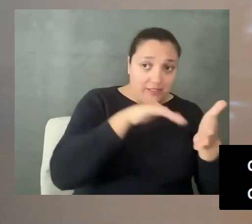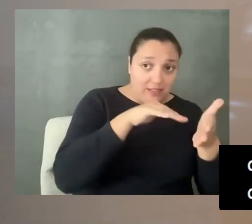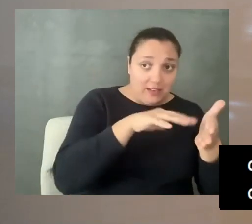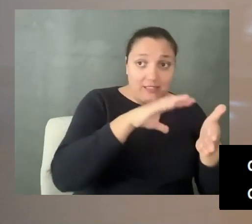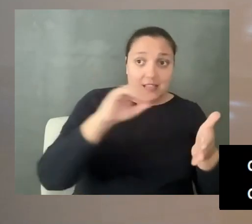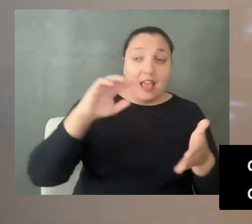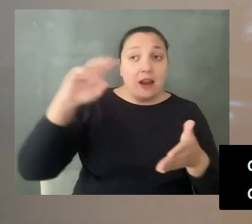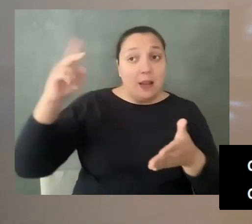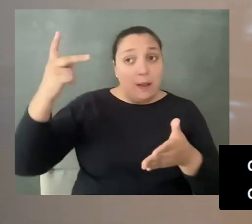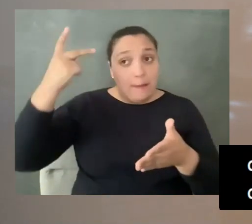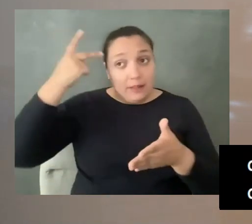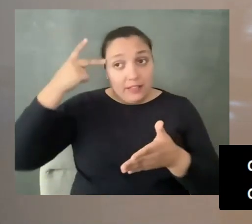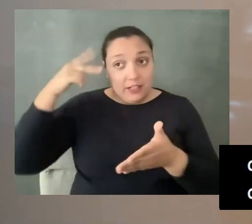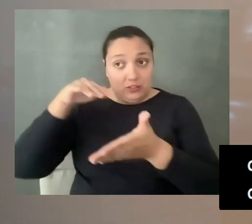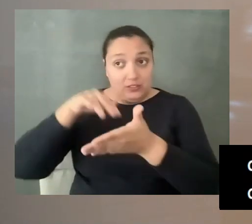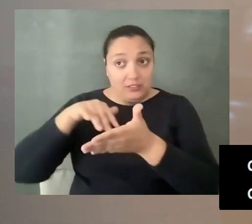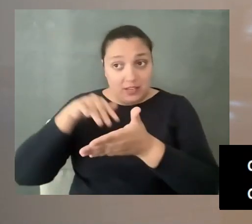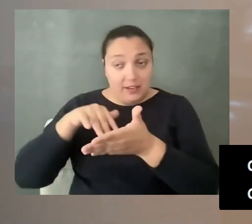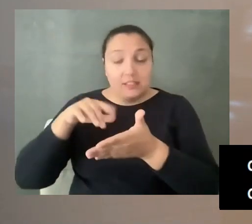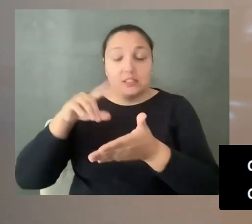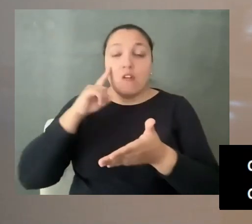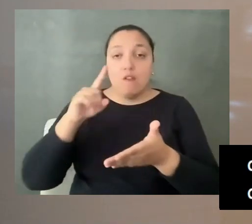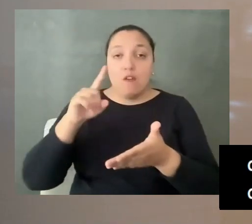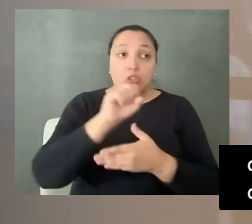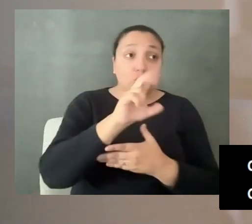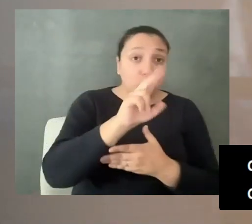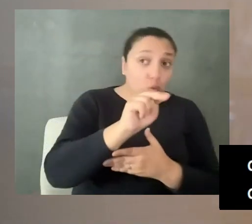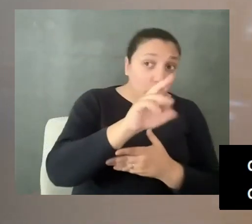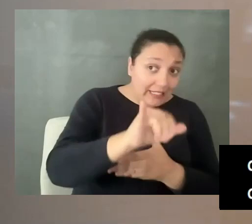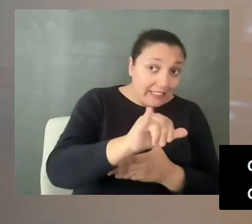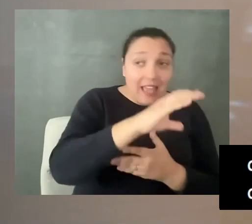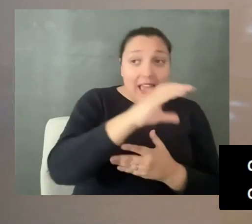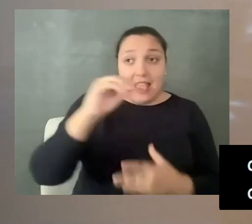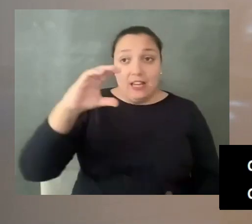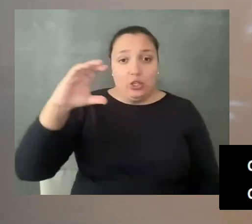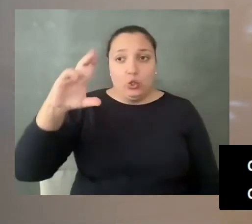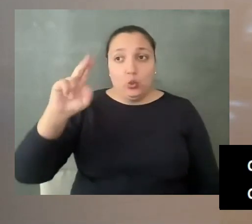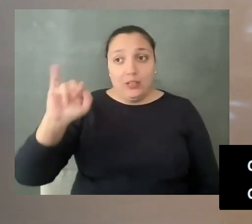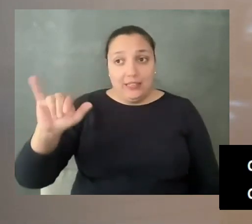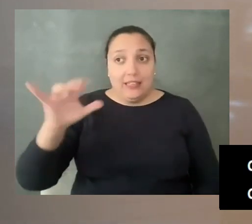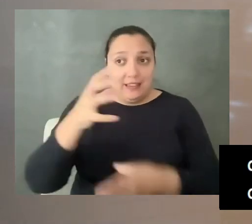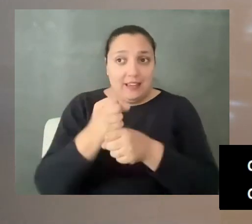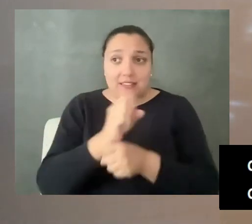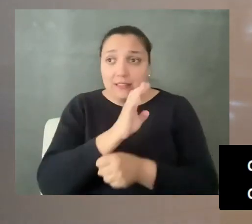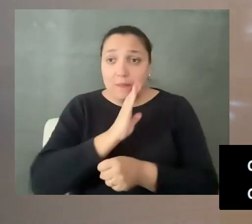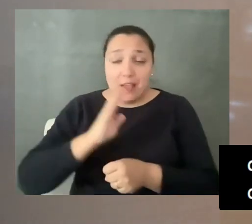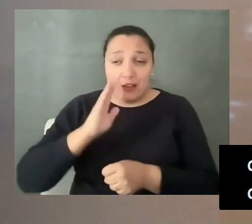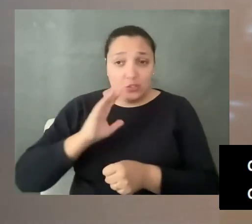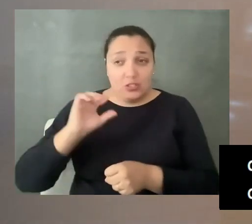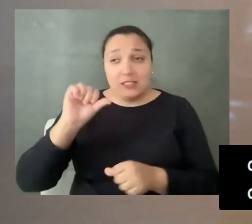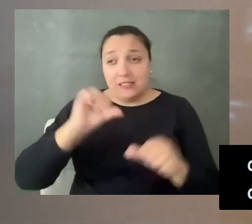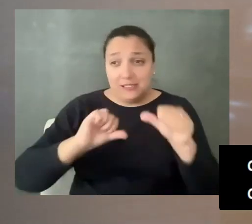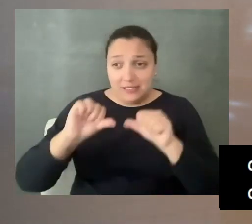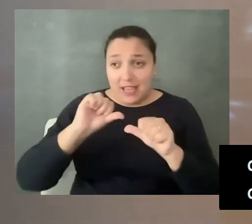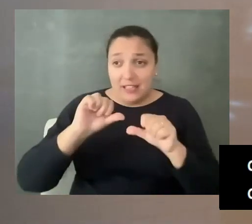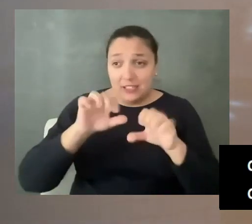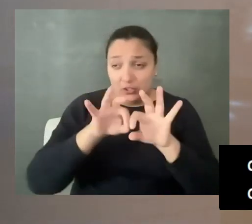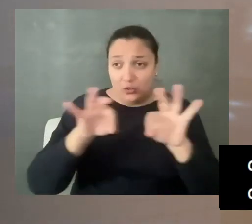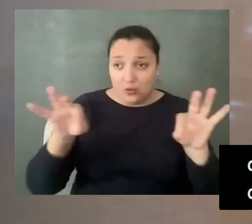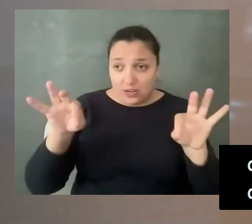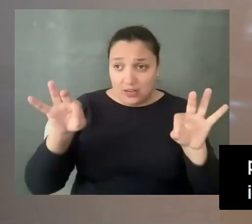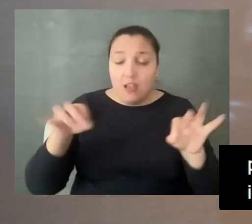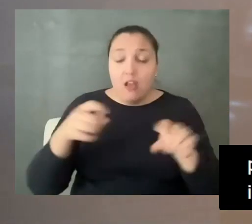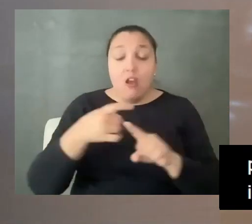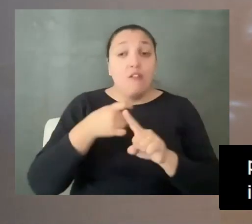at several CUNY and SUNY colleges. He received his Bachelor of Science degree in public service from